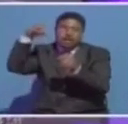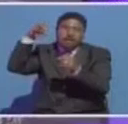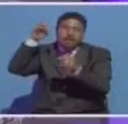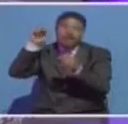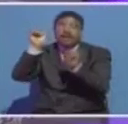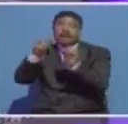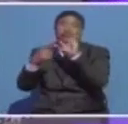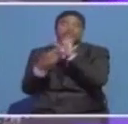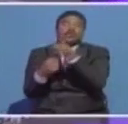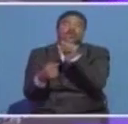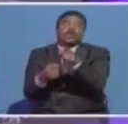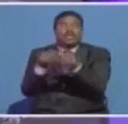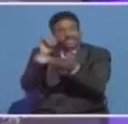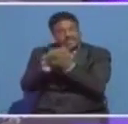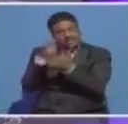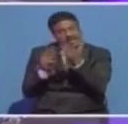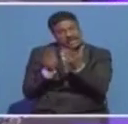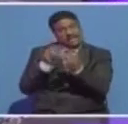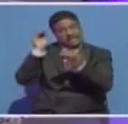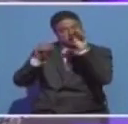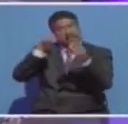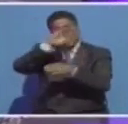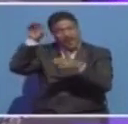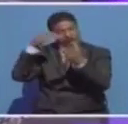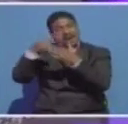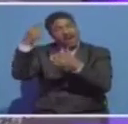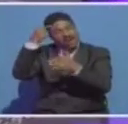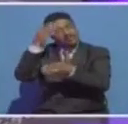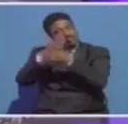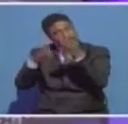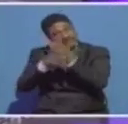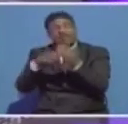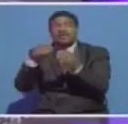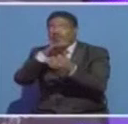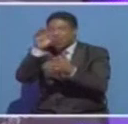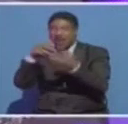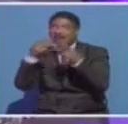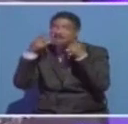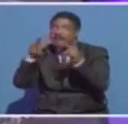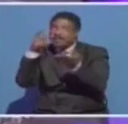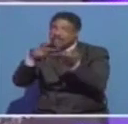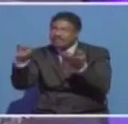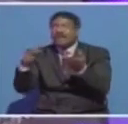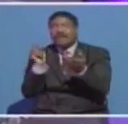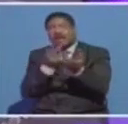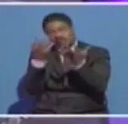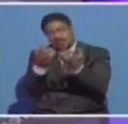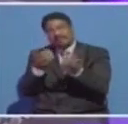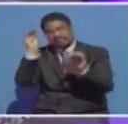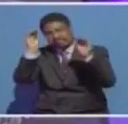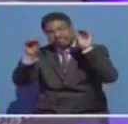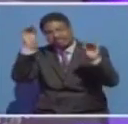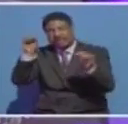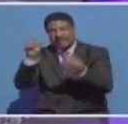are the designs that we want to be put in all public institutions, or all public properties, all public buildings, so